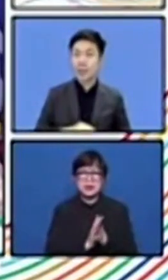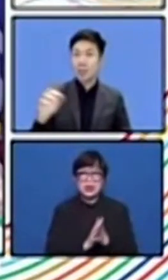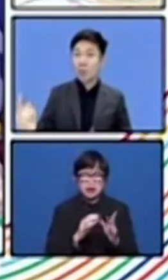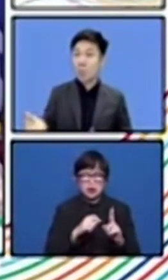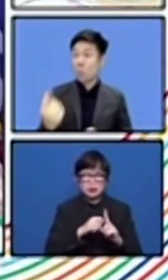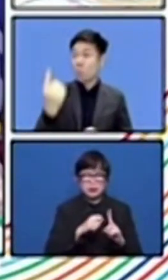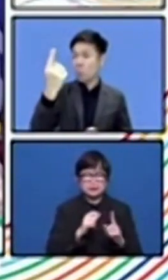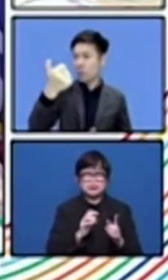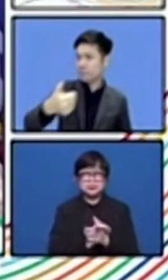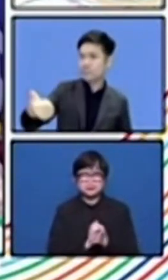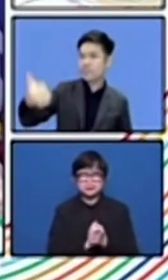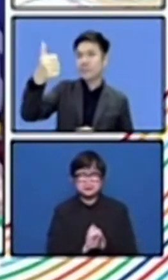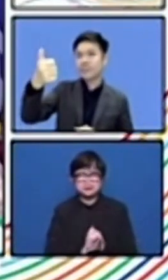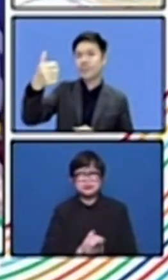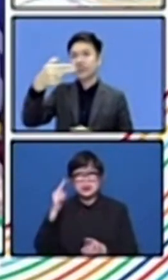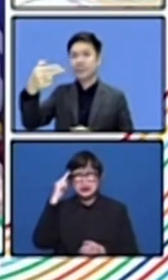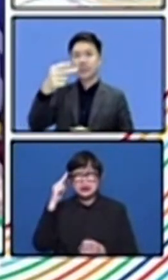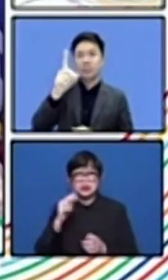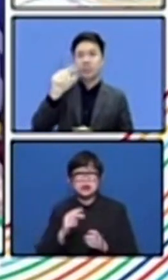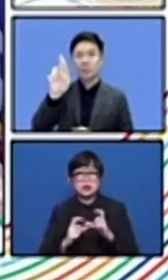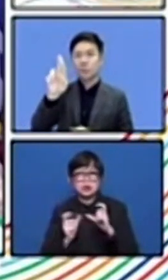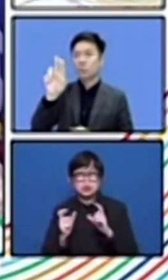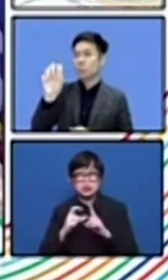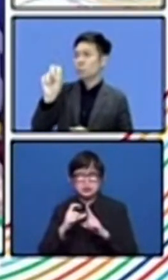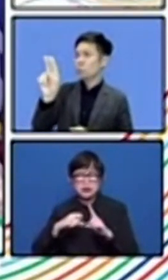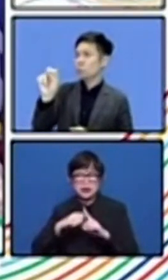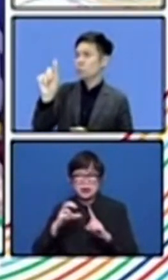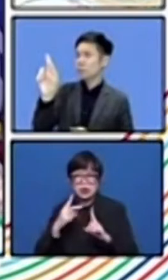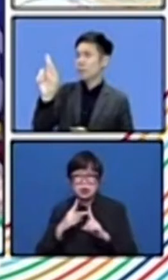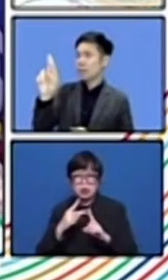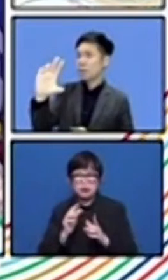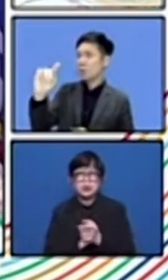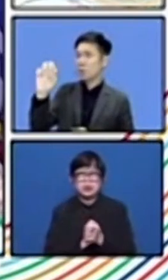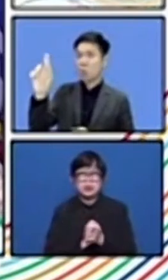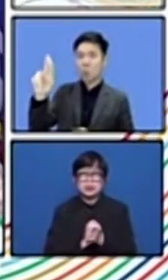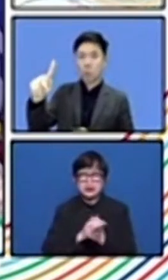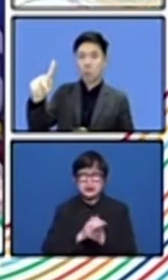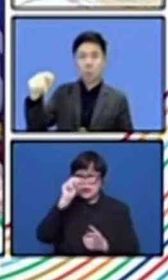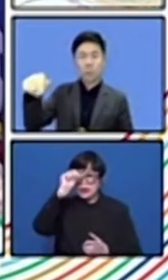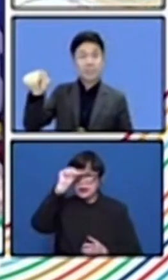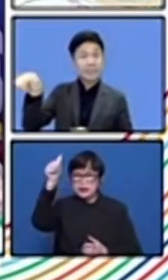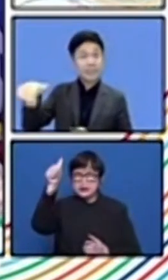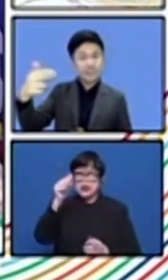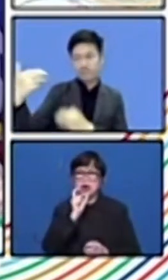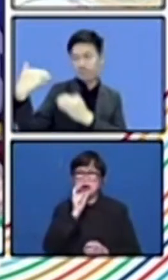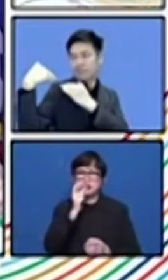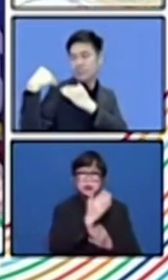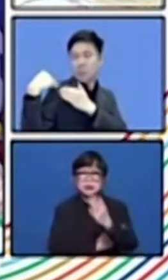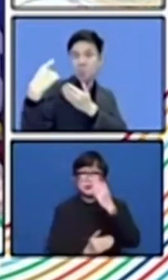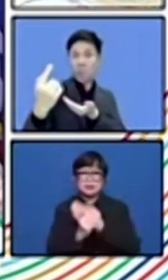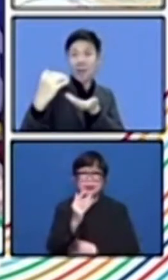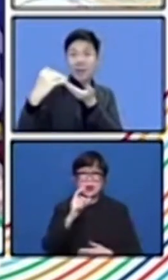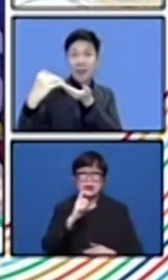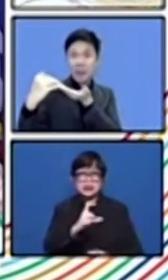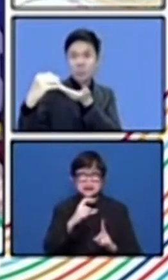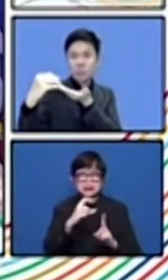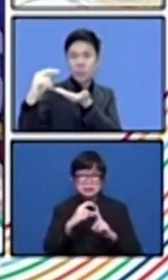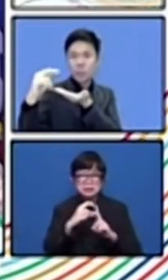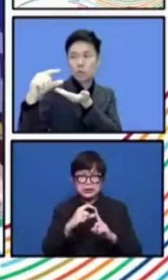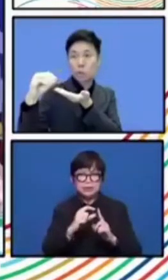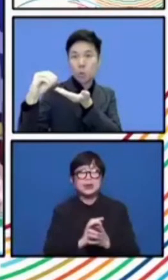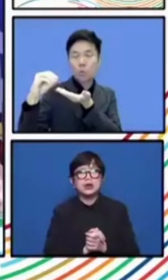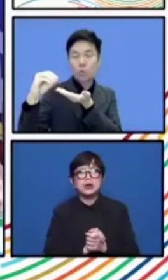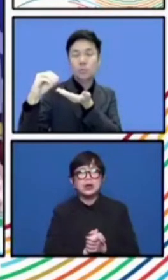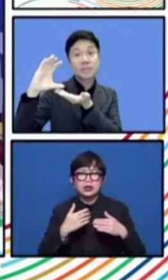director Indian Institute of cerebral palsy a non-governmental organization and comprising or representative from Central